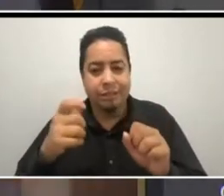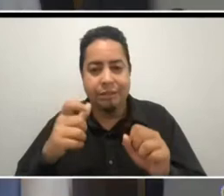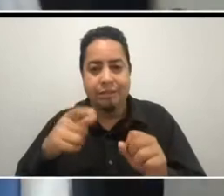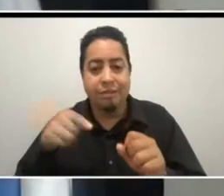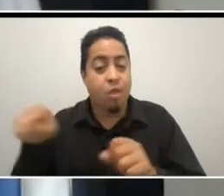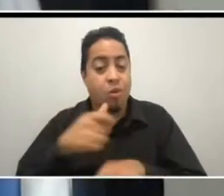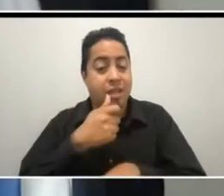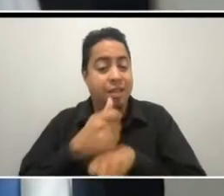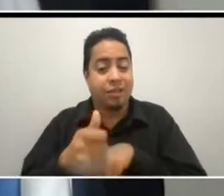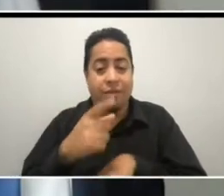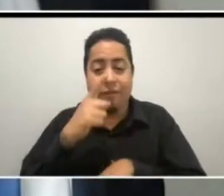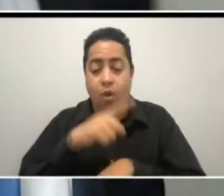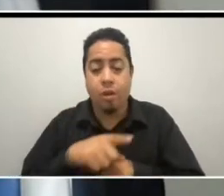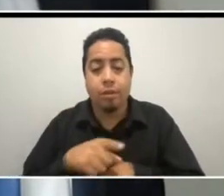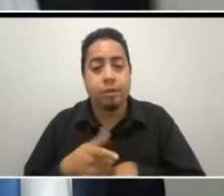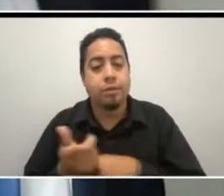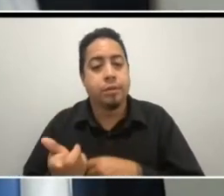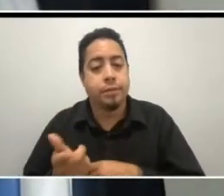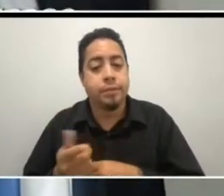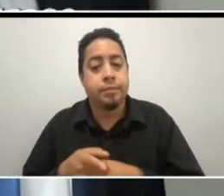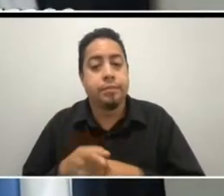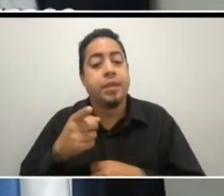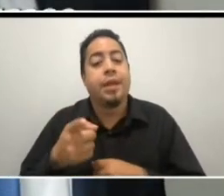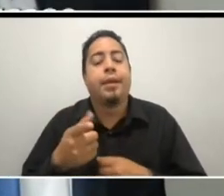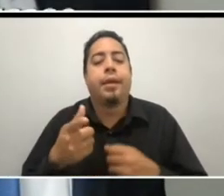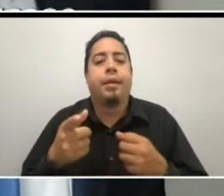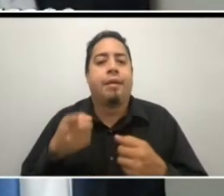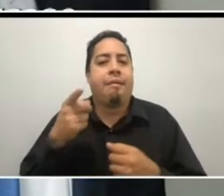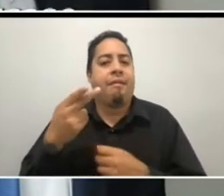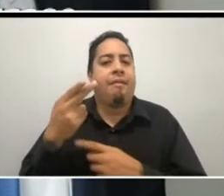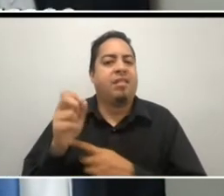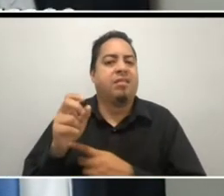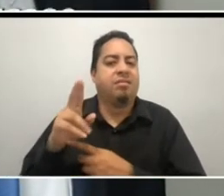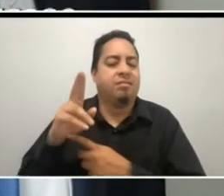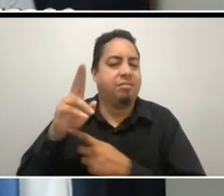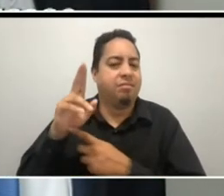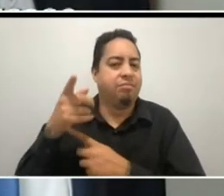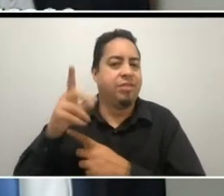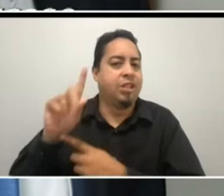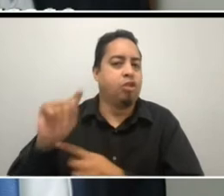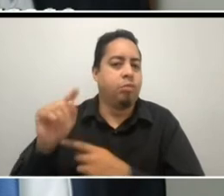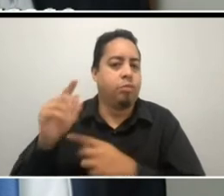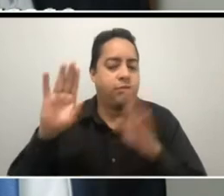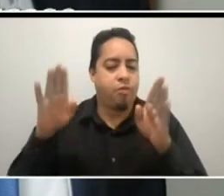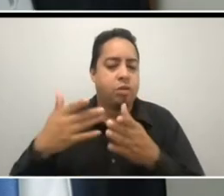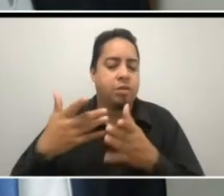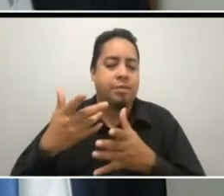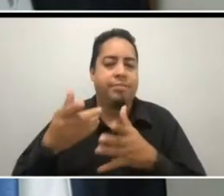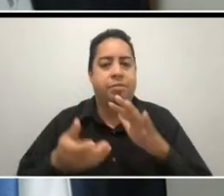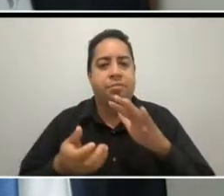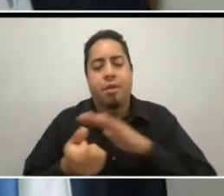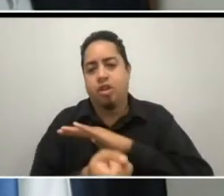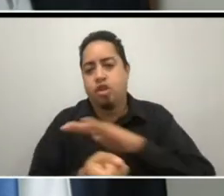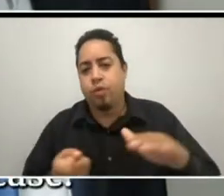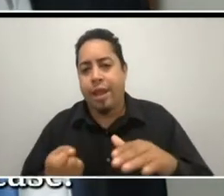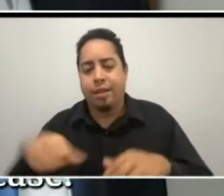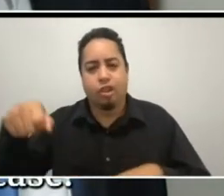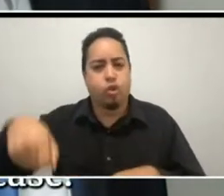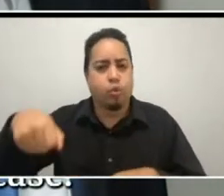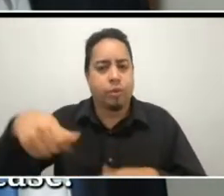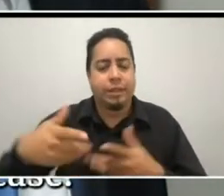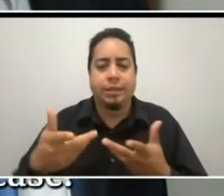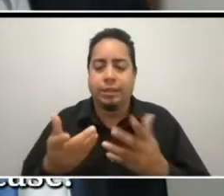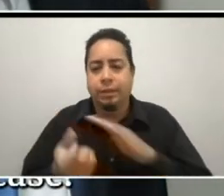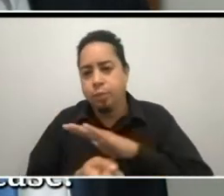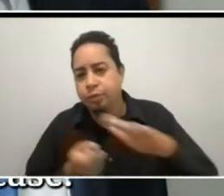And kept fixating on this suitcase that supposedly had fraudulent ballots and that the suitcase was rolled out from under the table. And I